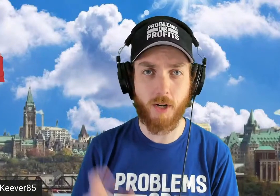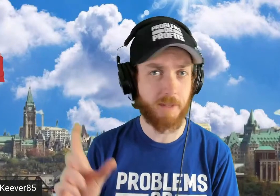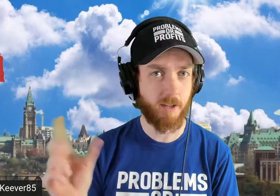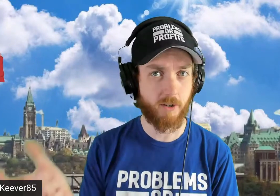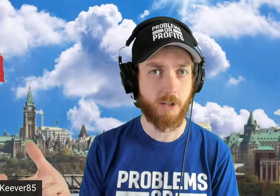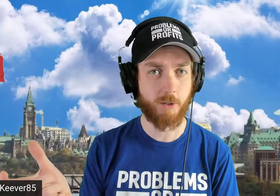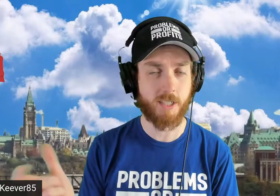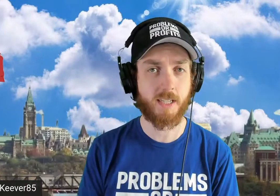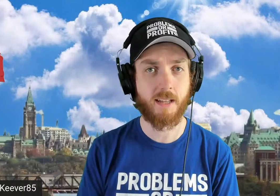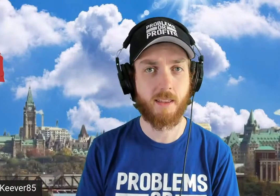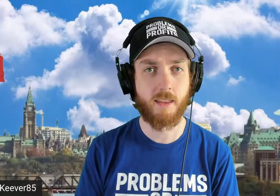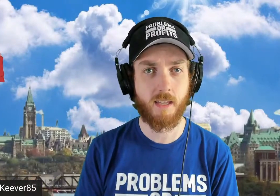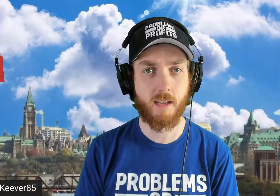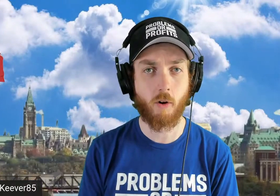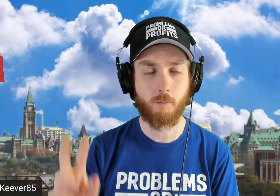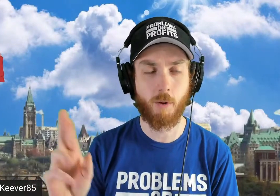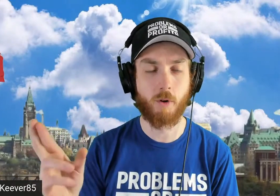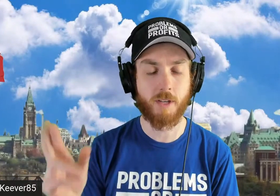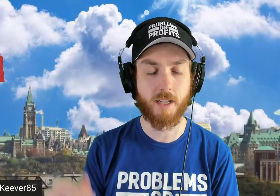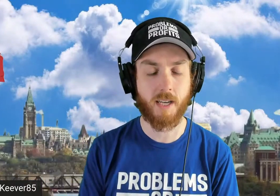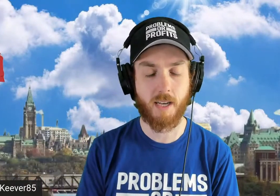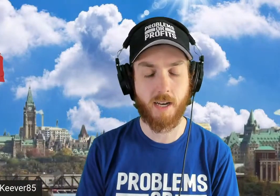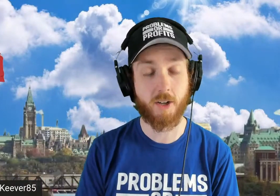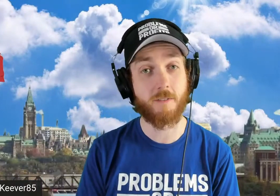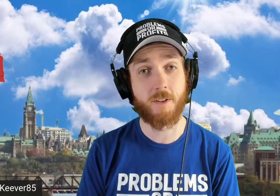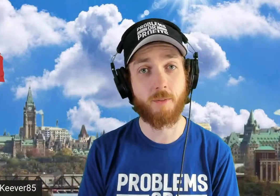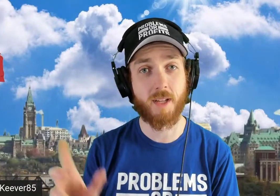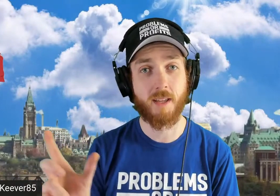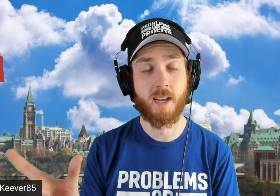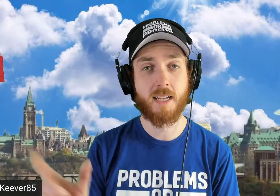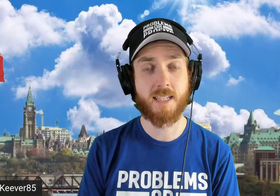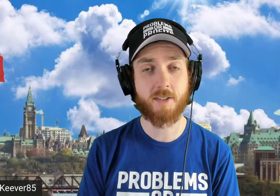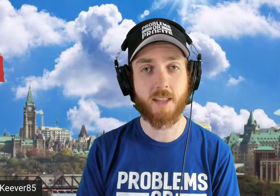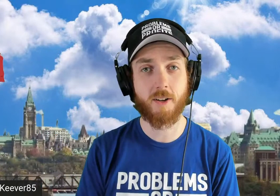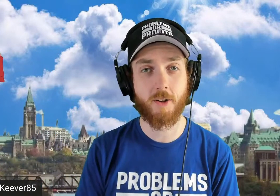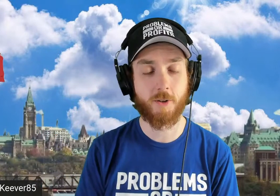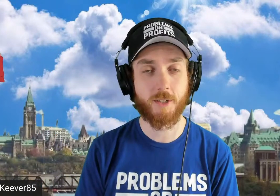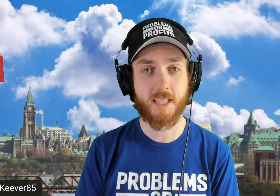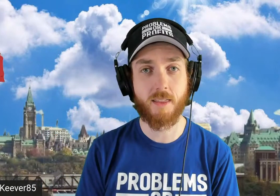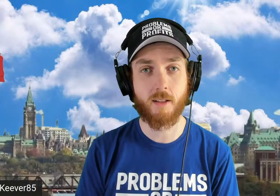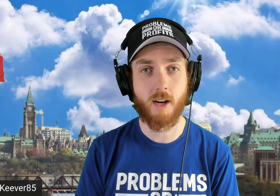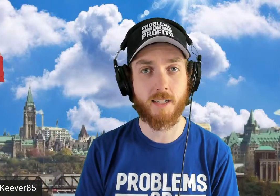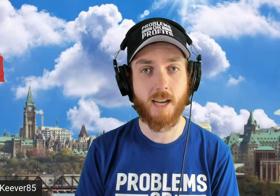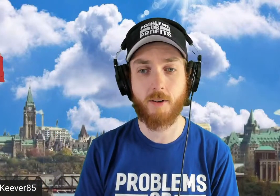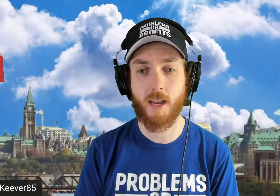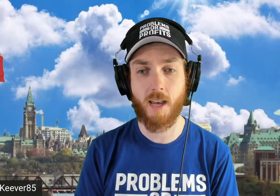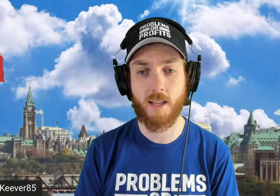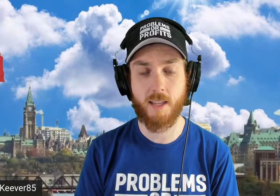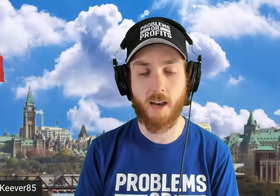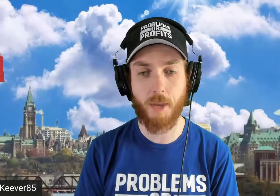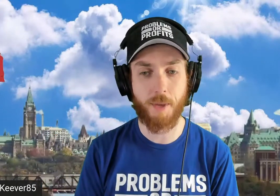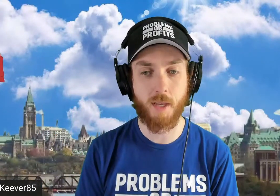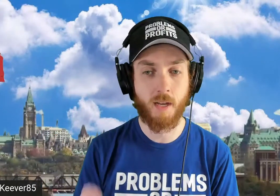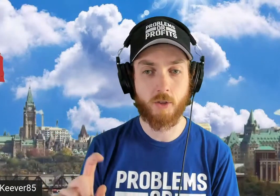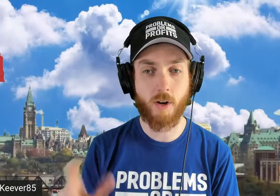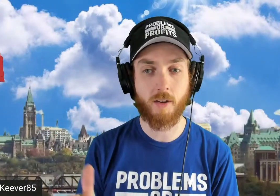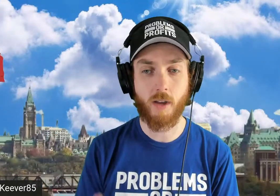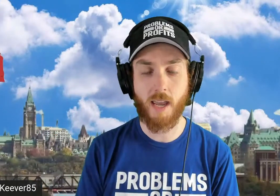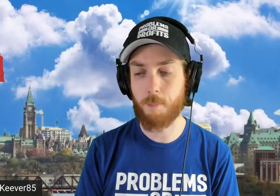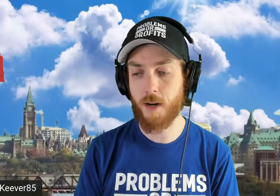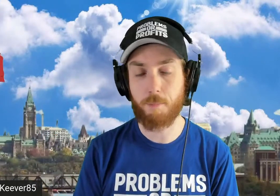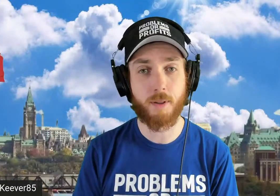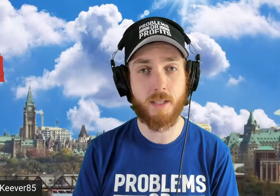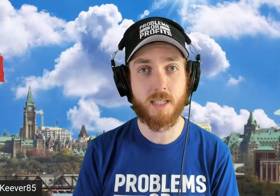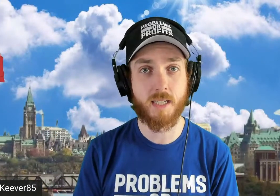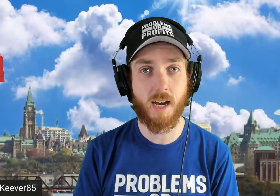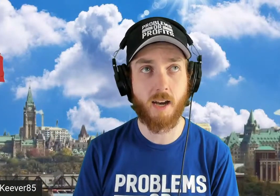but probably they're going to extend or we won't get a curfew, but it sounds like they're going to extend the lockdown and maybe try and